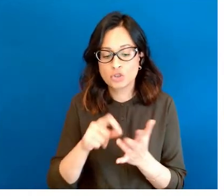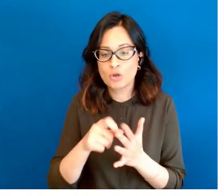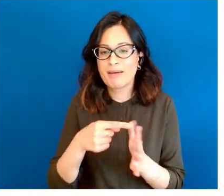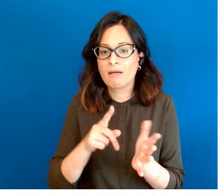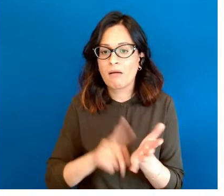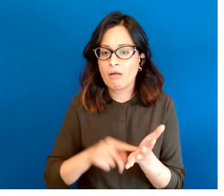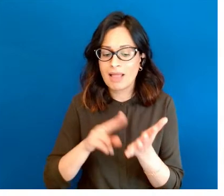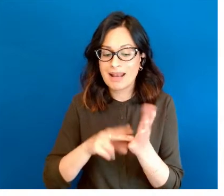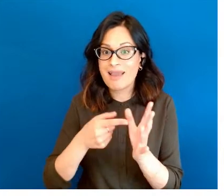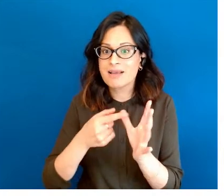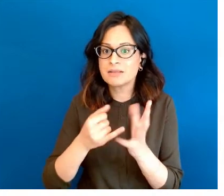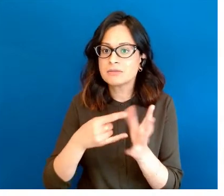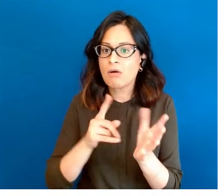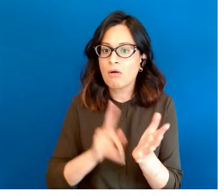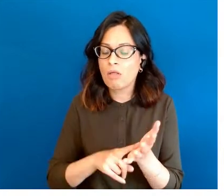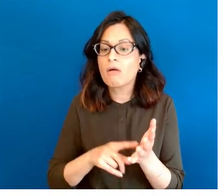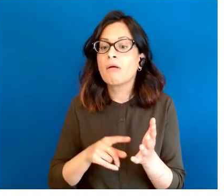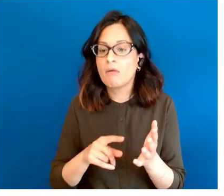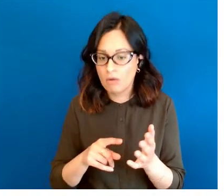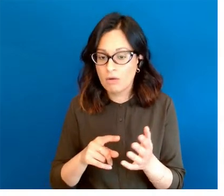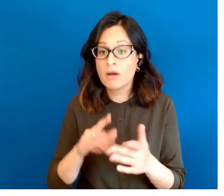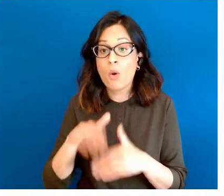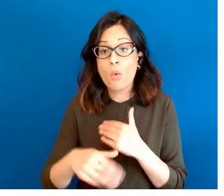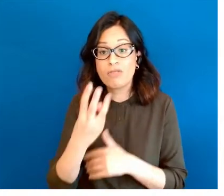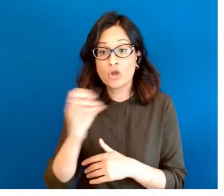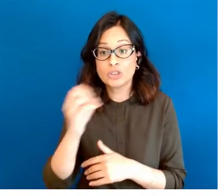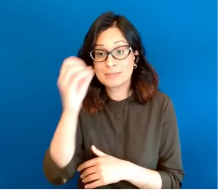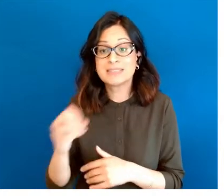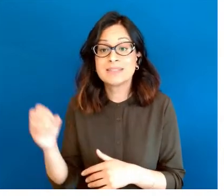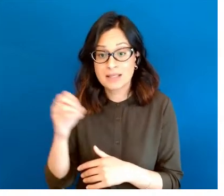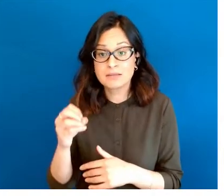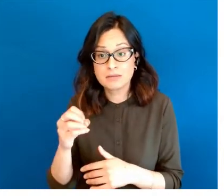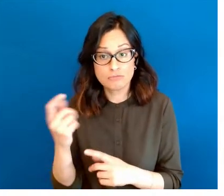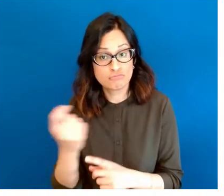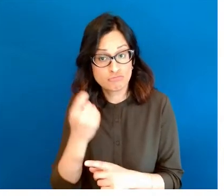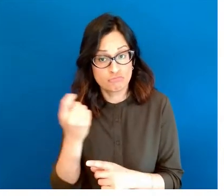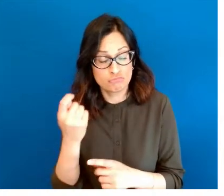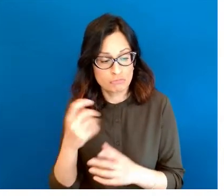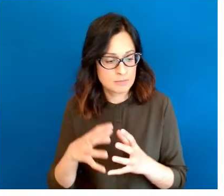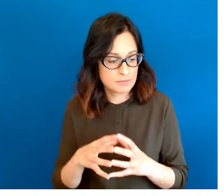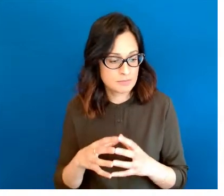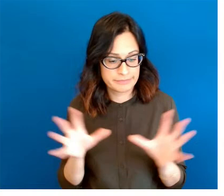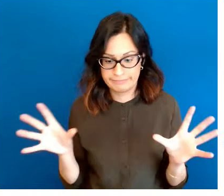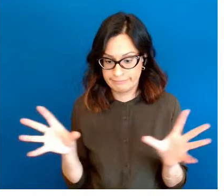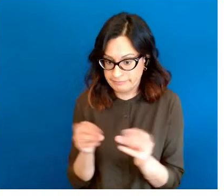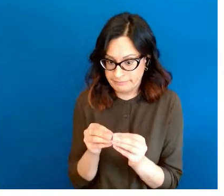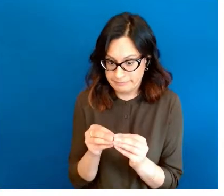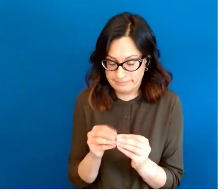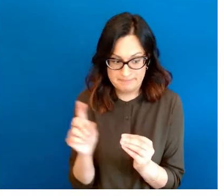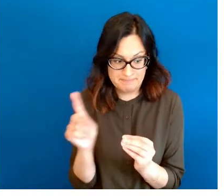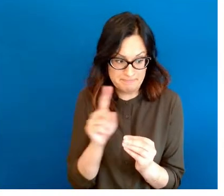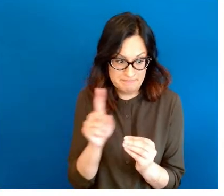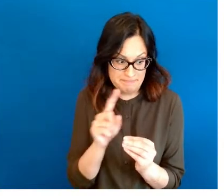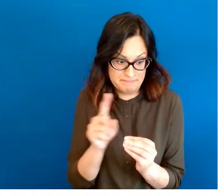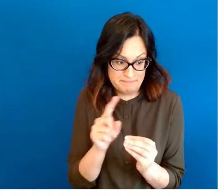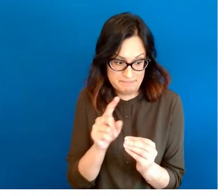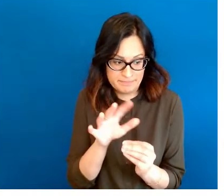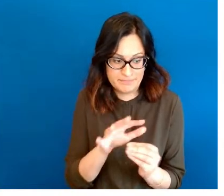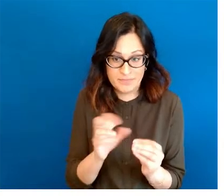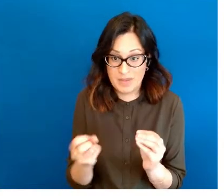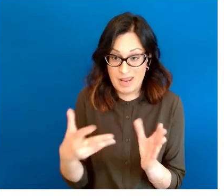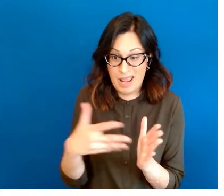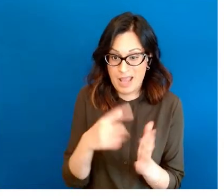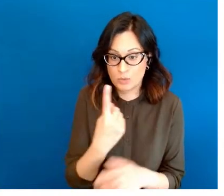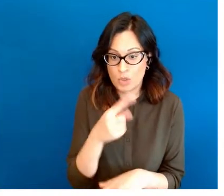get the success rate to over 30%. Adding the two together adds about an extra 1 to